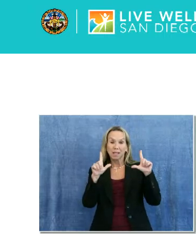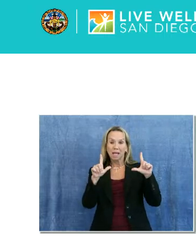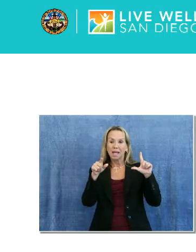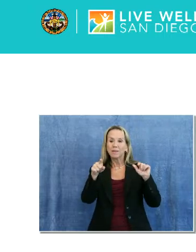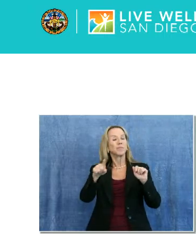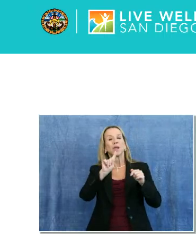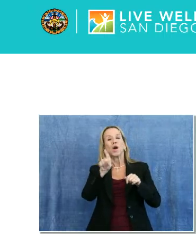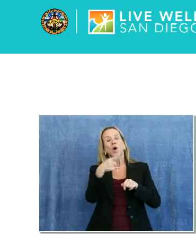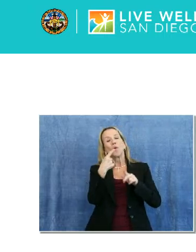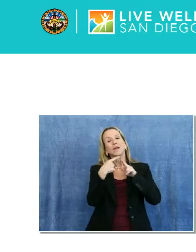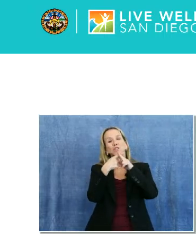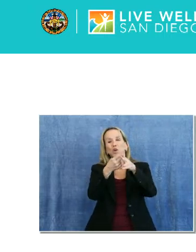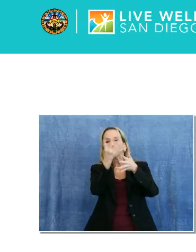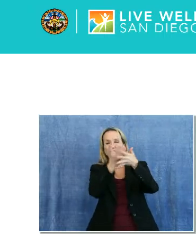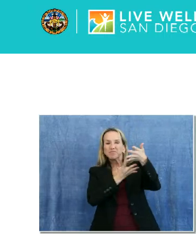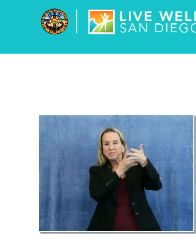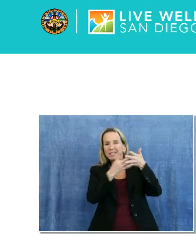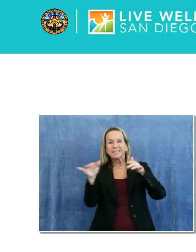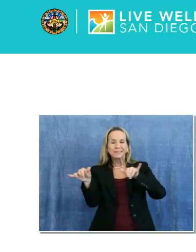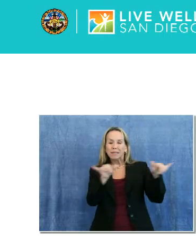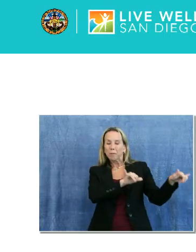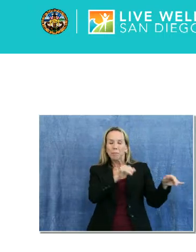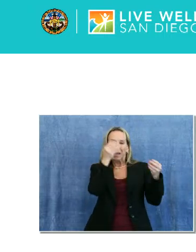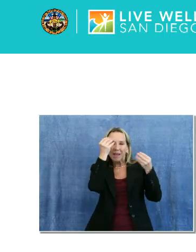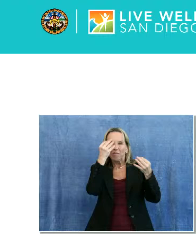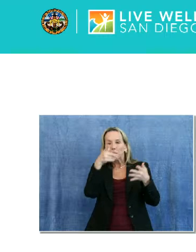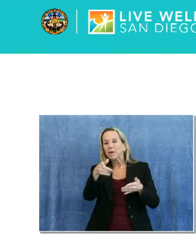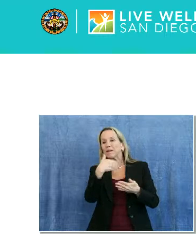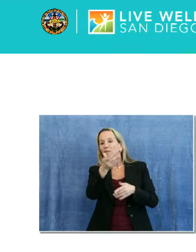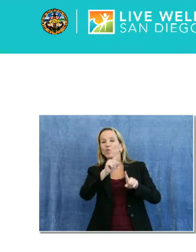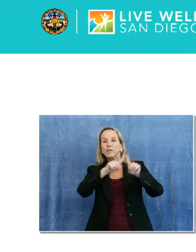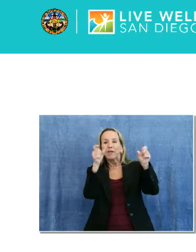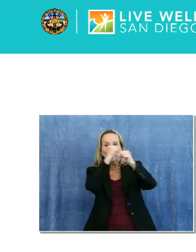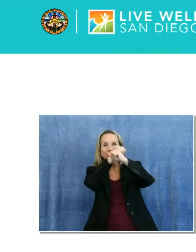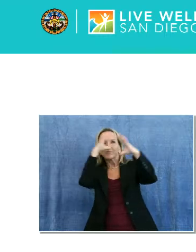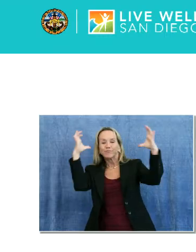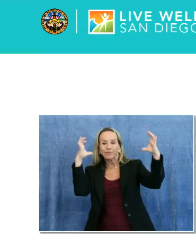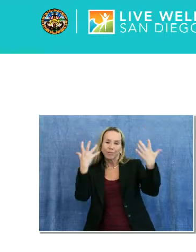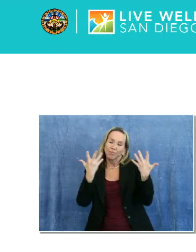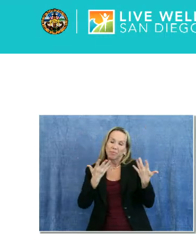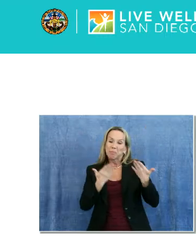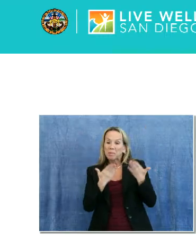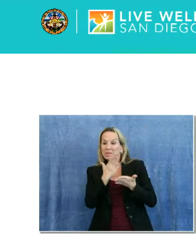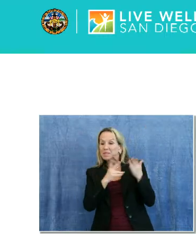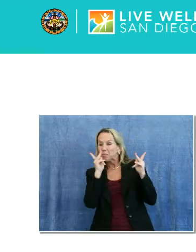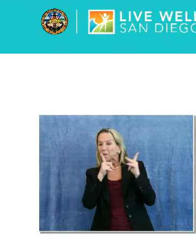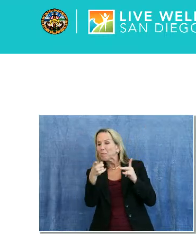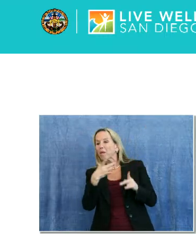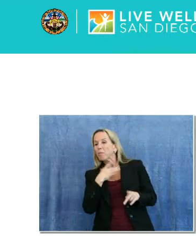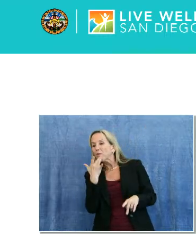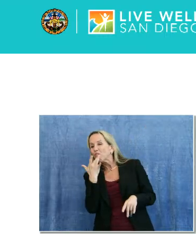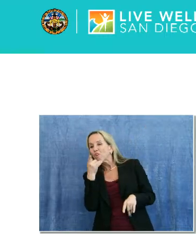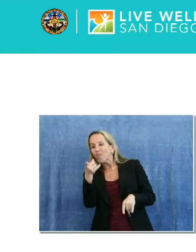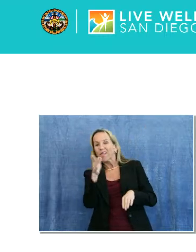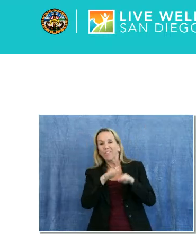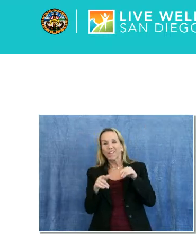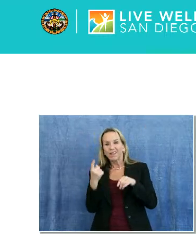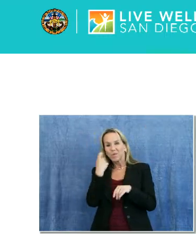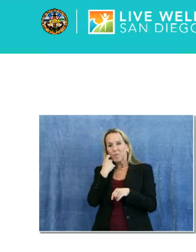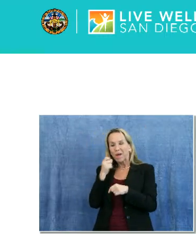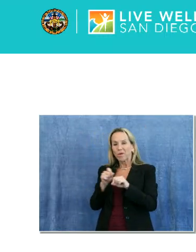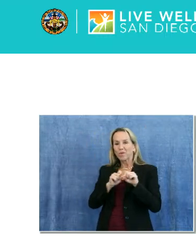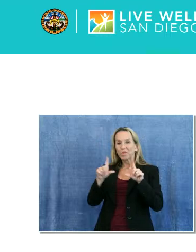a table of that same information, just a different visualization, if this may work better for some people that are